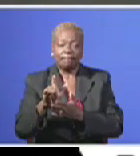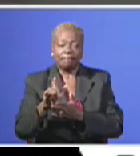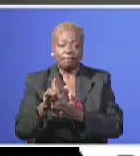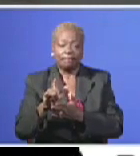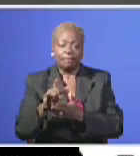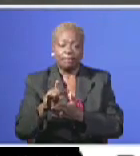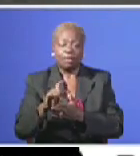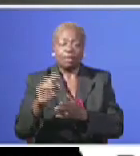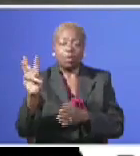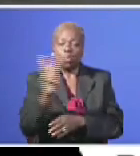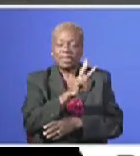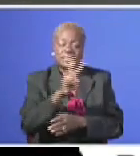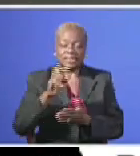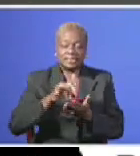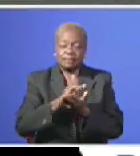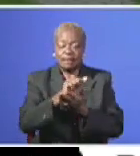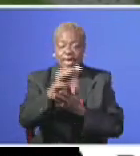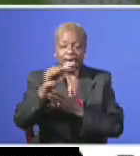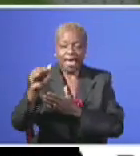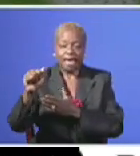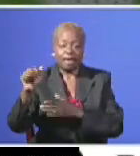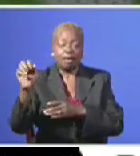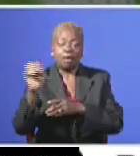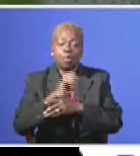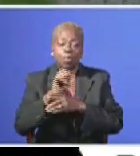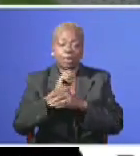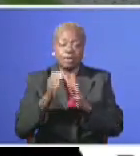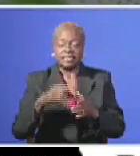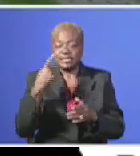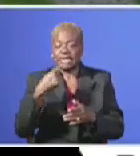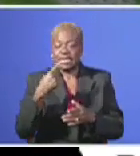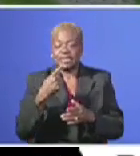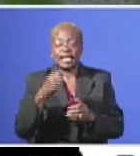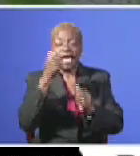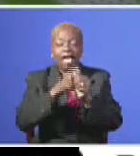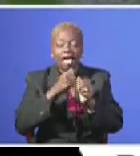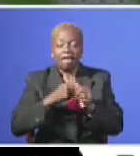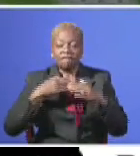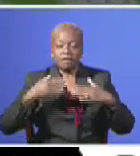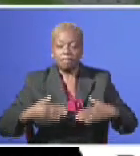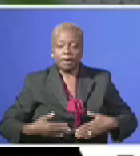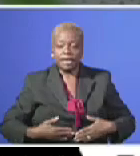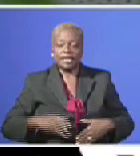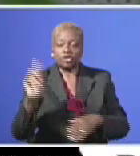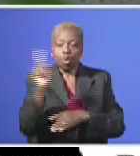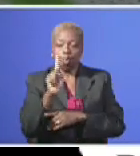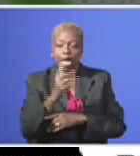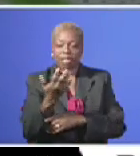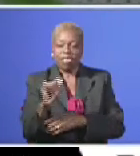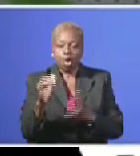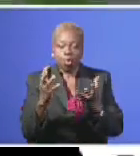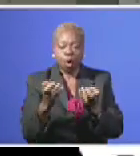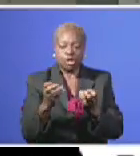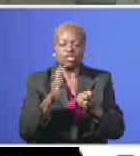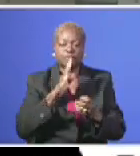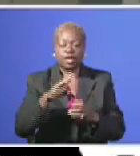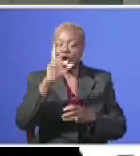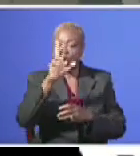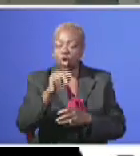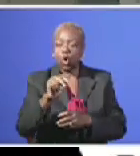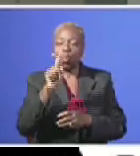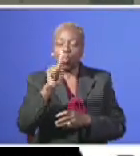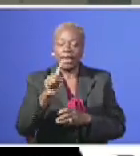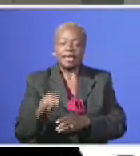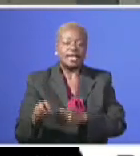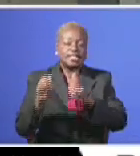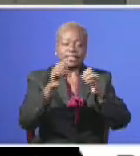busiest day for travel, but things had slowed significantly by Tuesday. Everybody is pretty much where they want to be. Ain't nobody moving, you know, so they